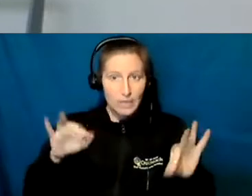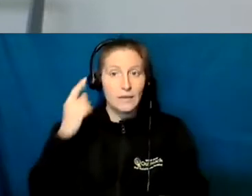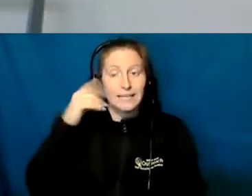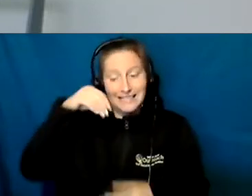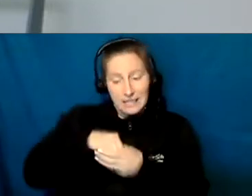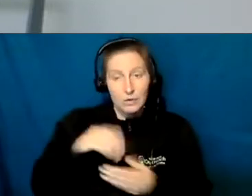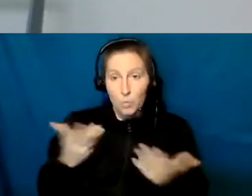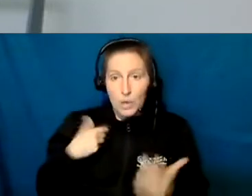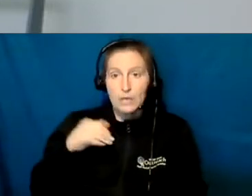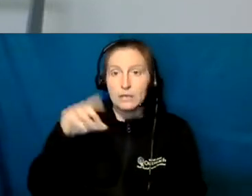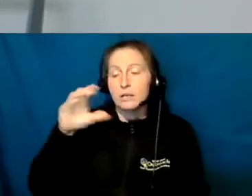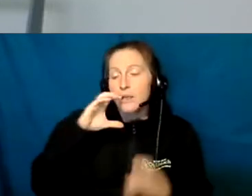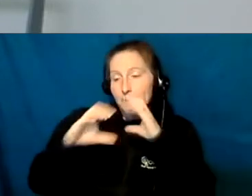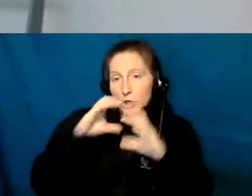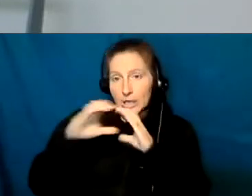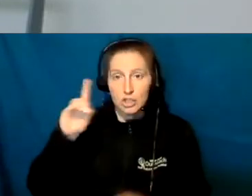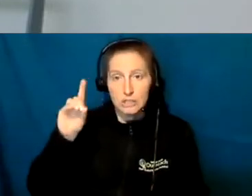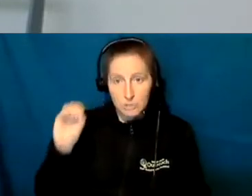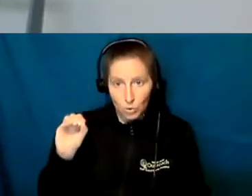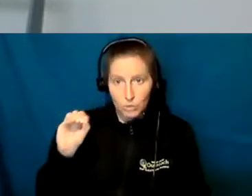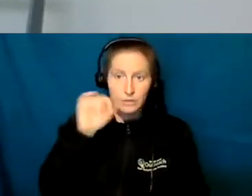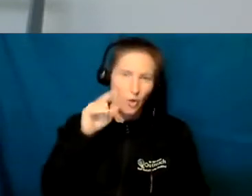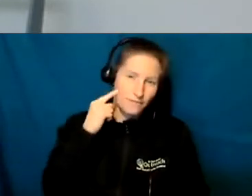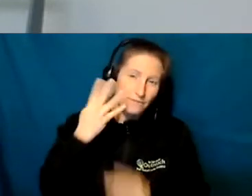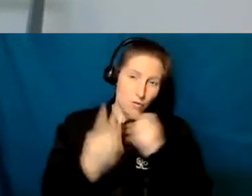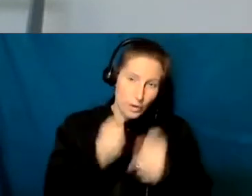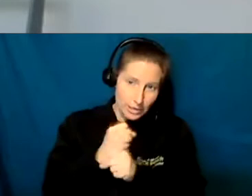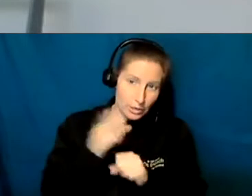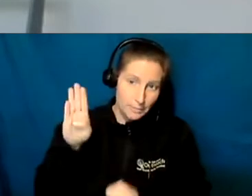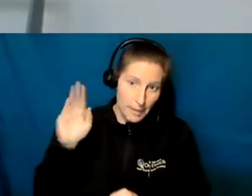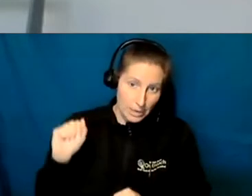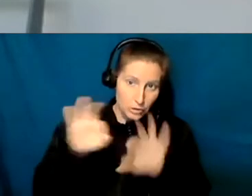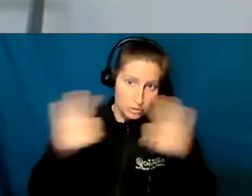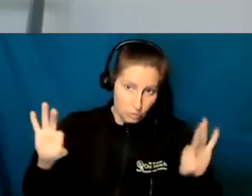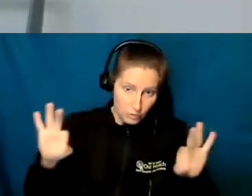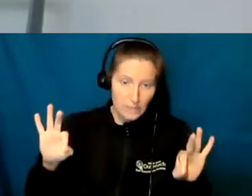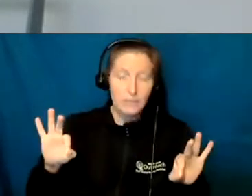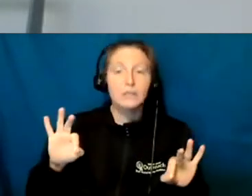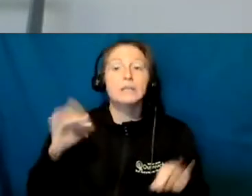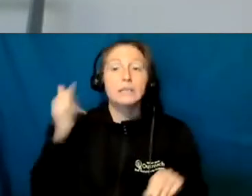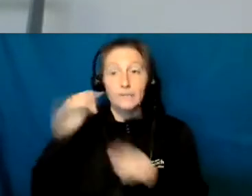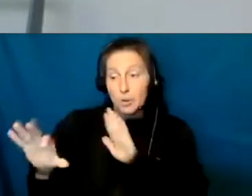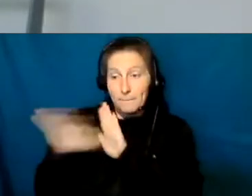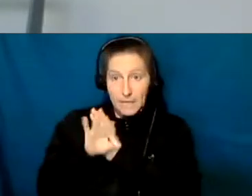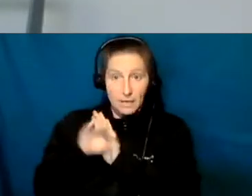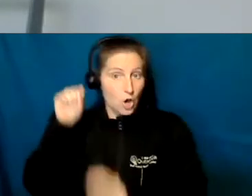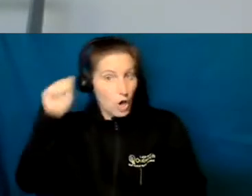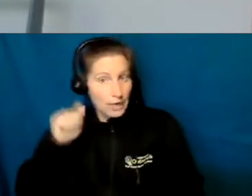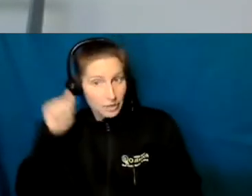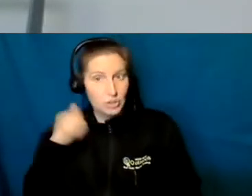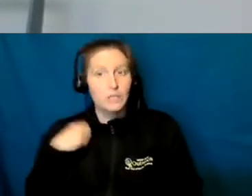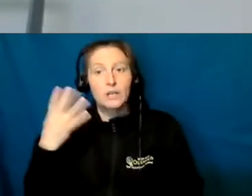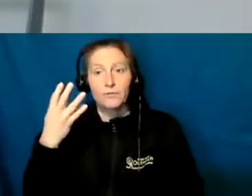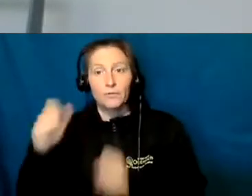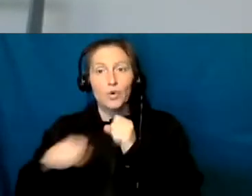disorders. So it's 4 years of that. And then if you choose audiology, it's a 4-year